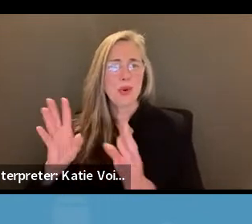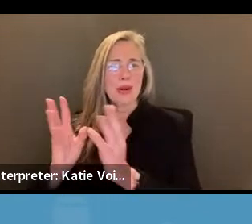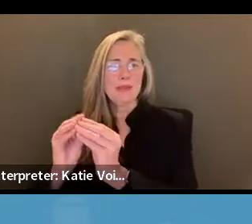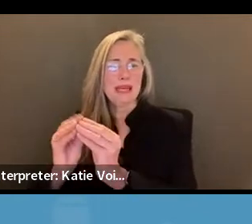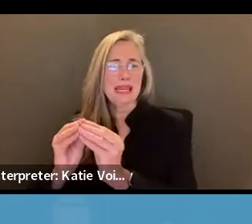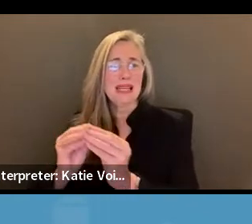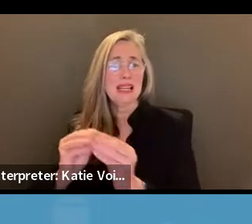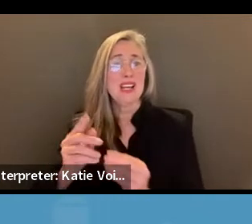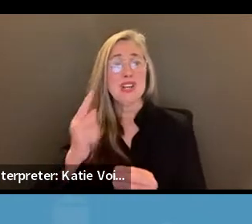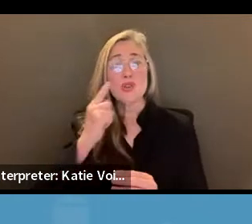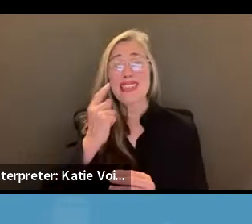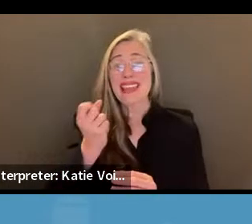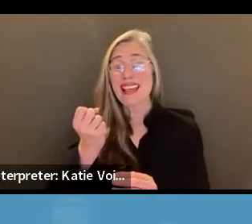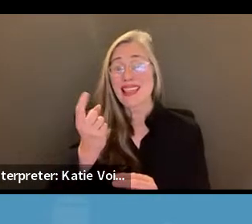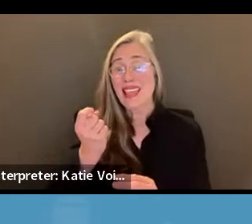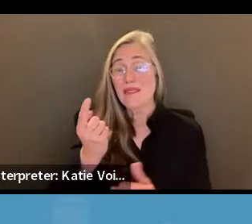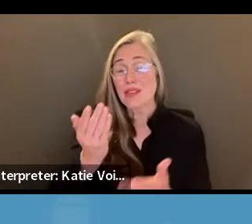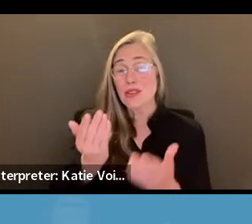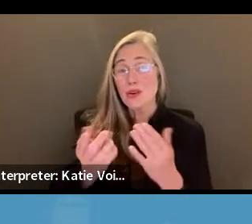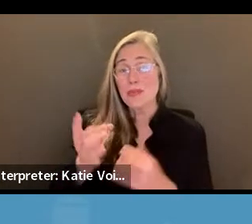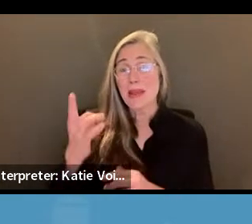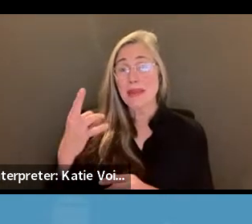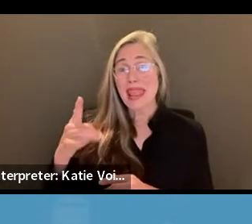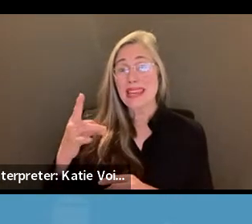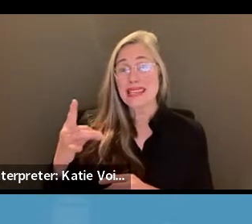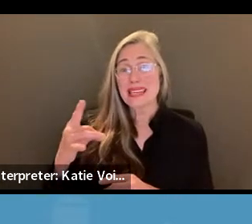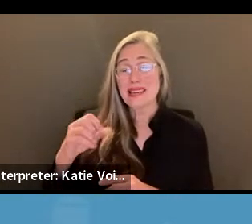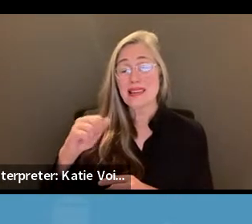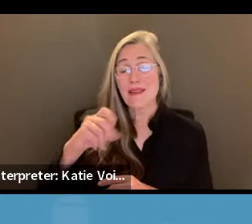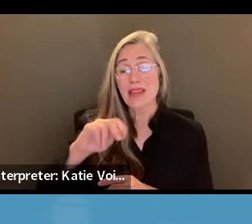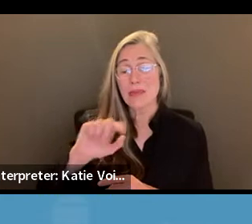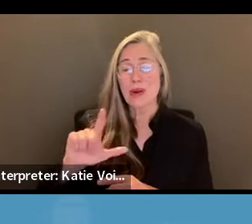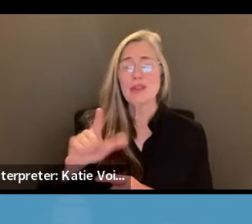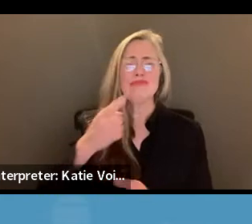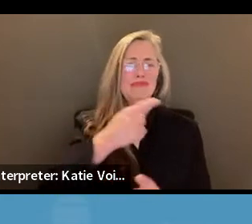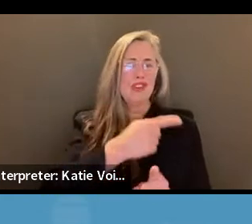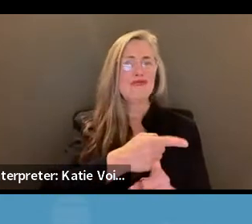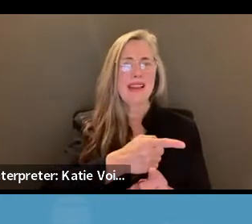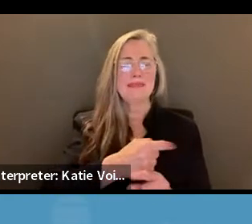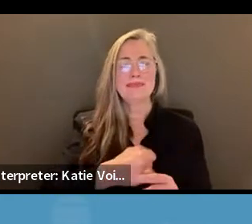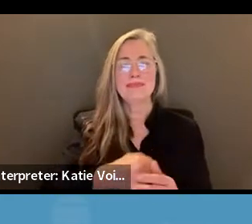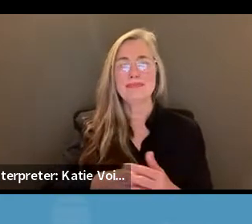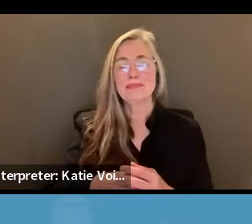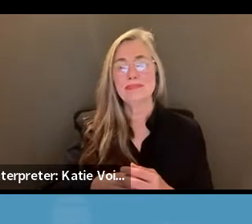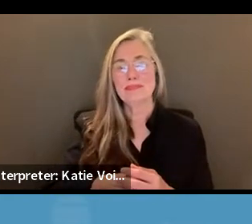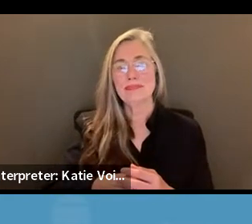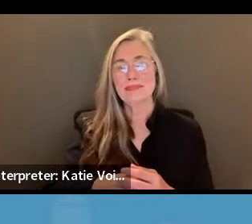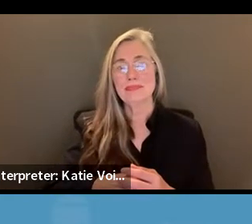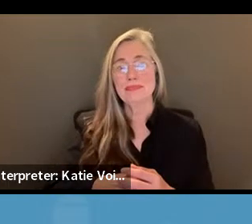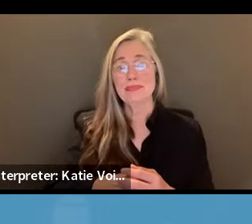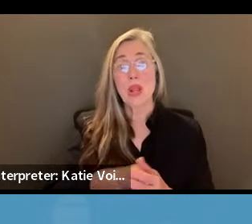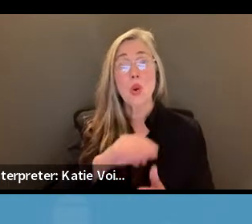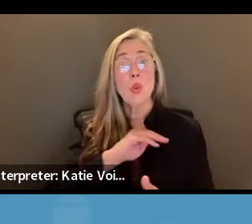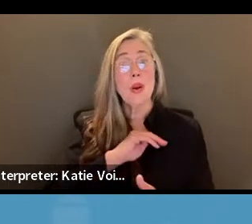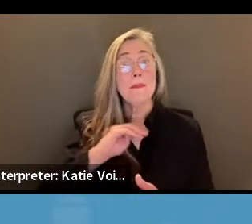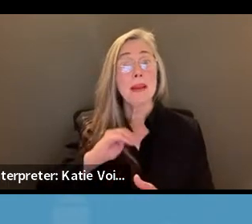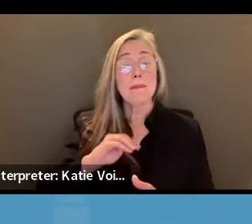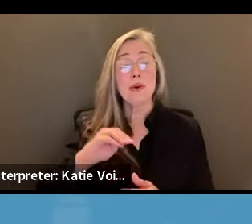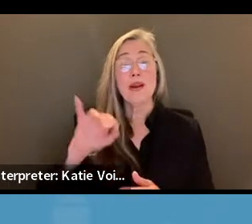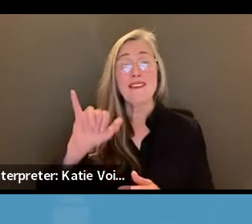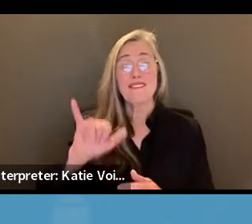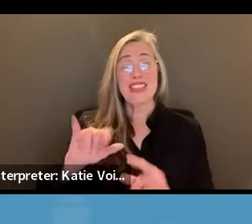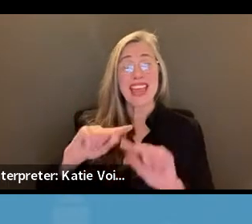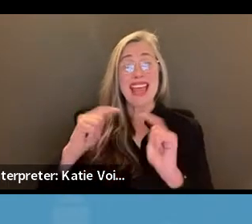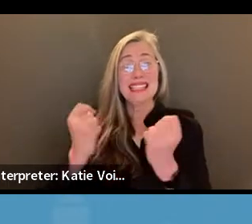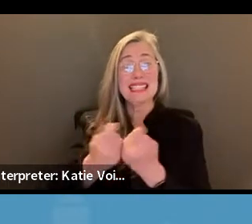the 11th or the 18th of April. Right. Okay. And will there be a member of the Insight team there in